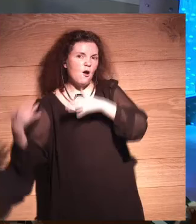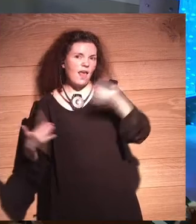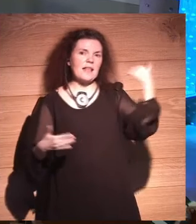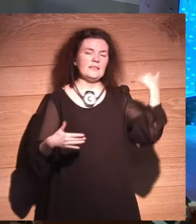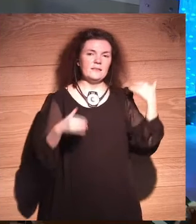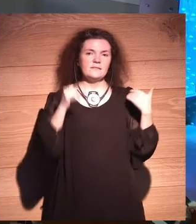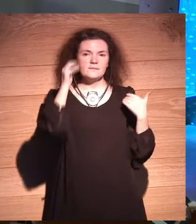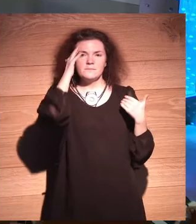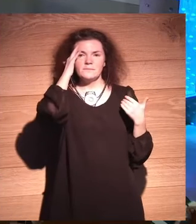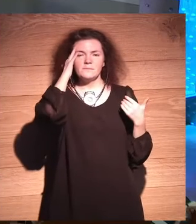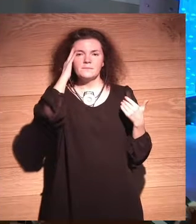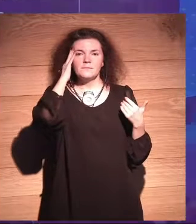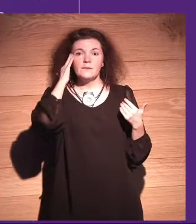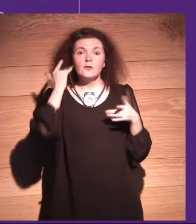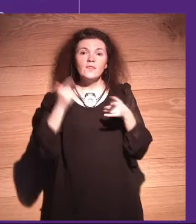that we can